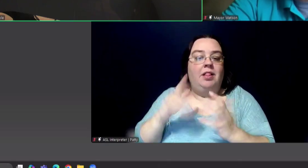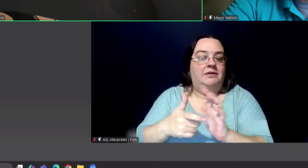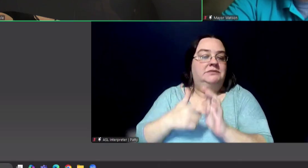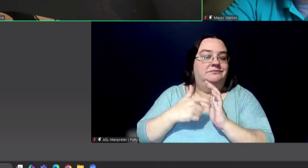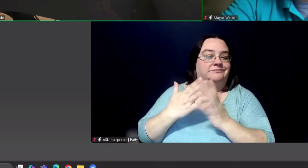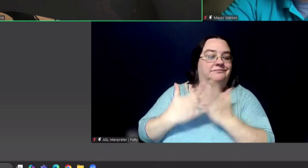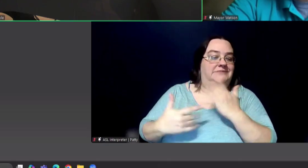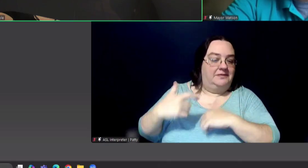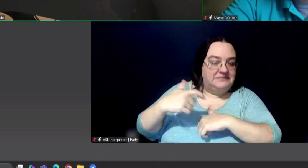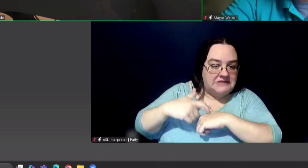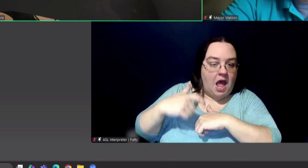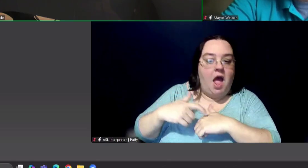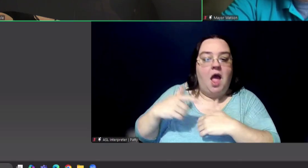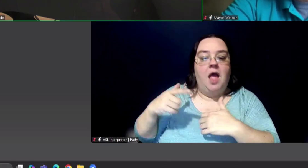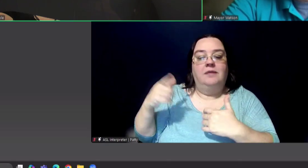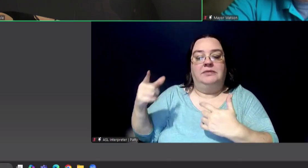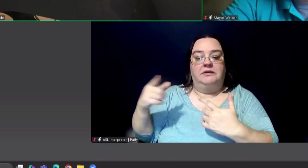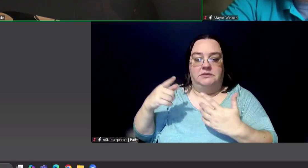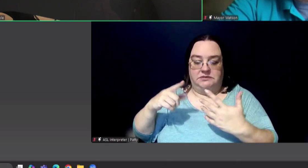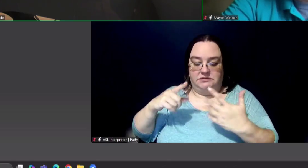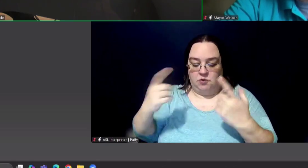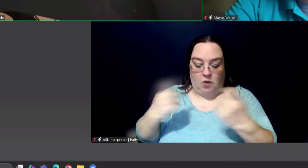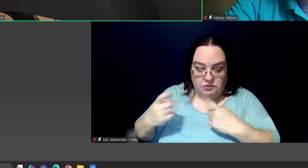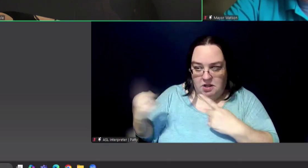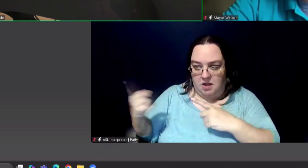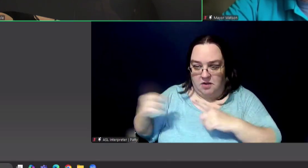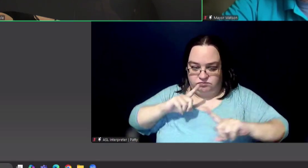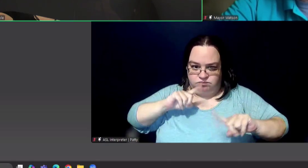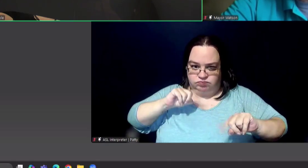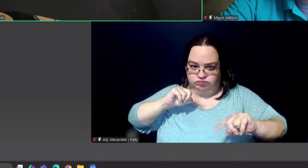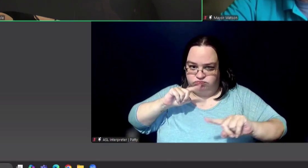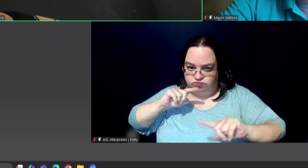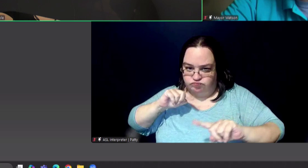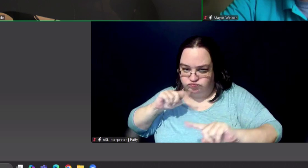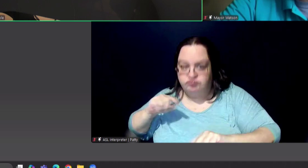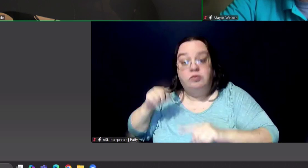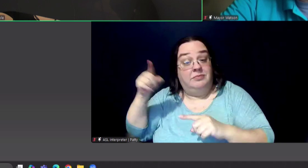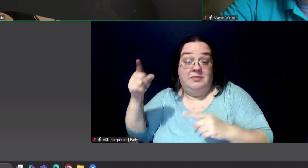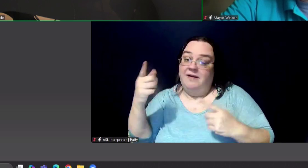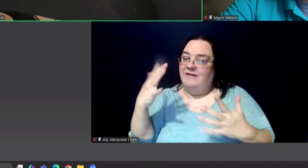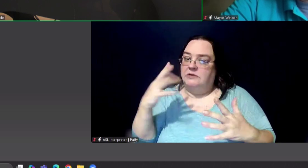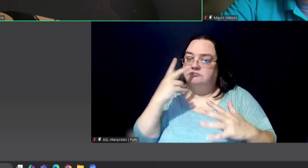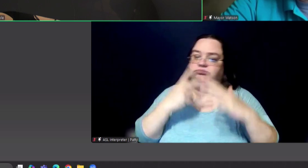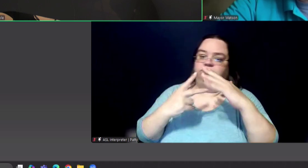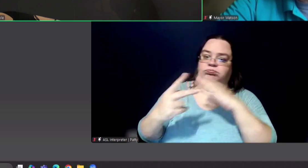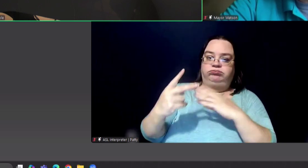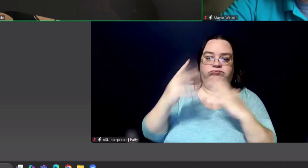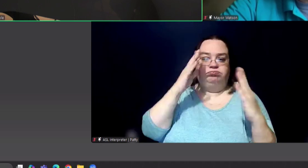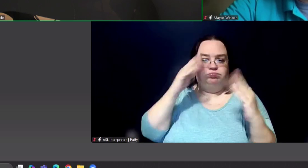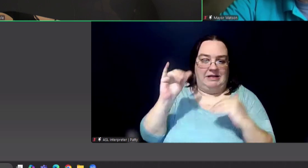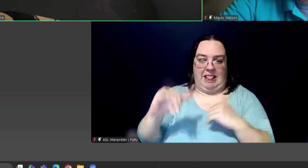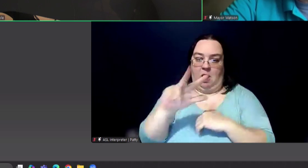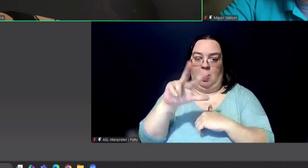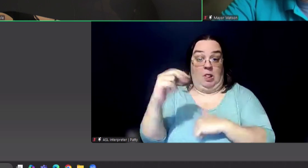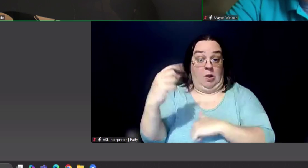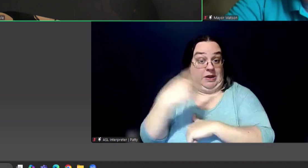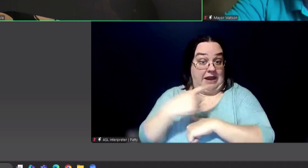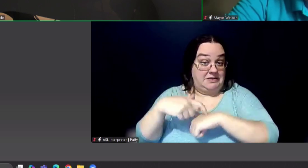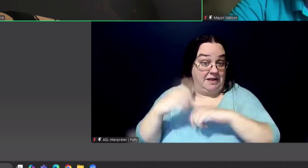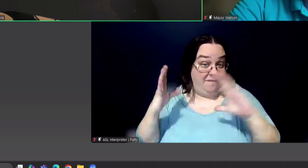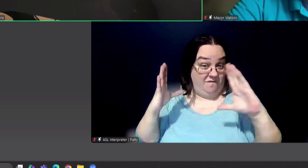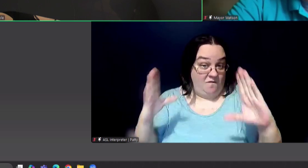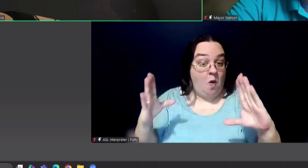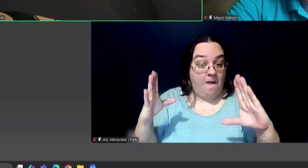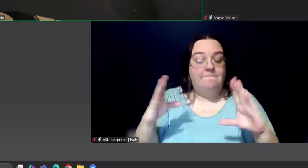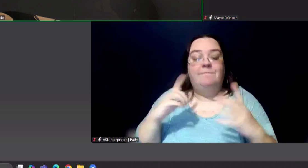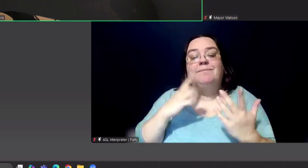those questions. Right. And so they're anticipating that the 30-day window will probably start around